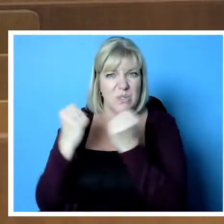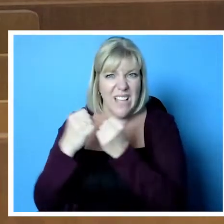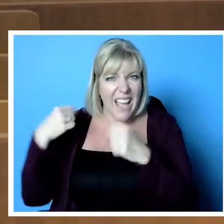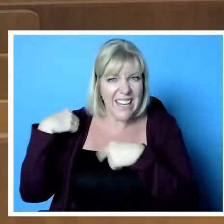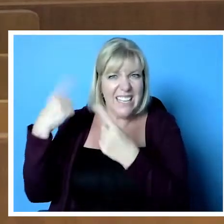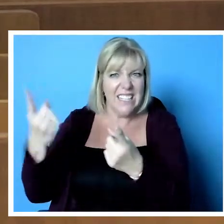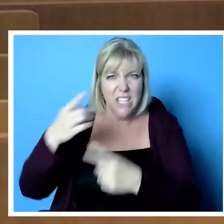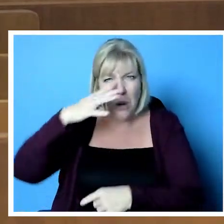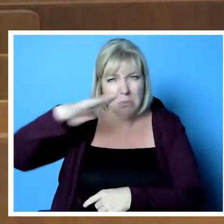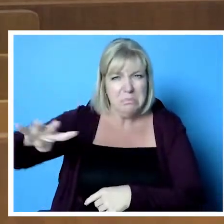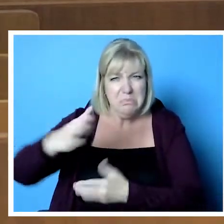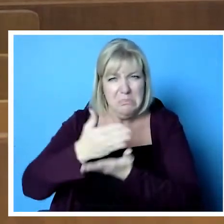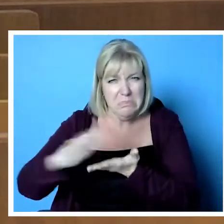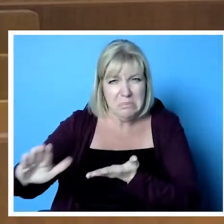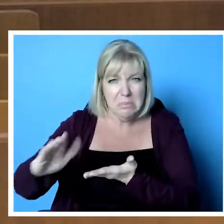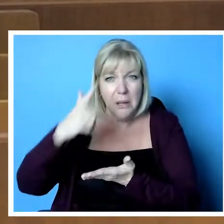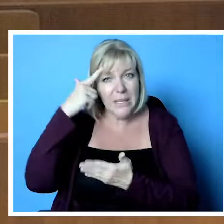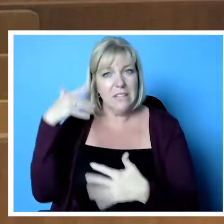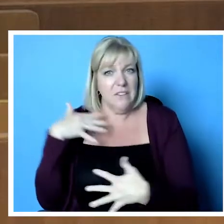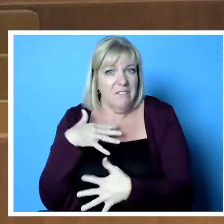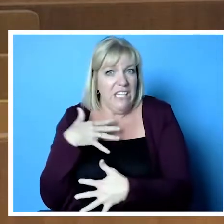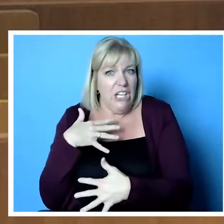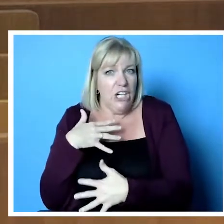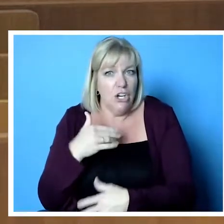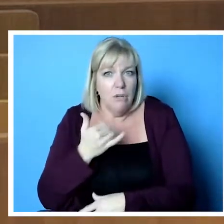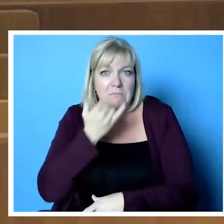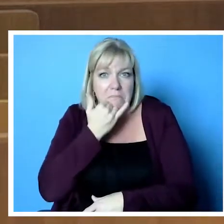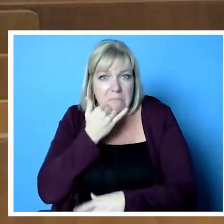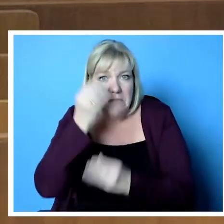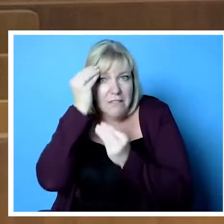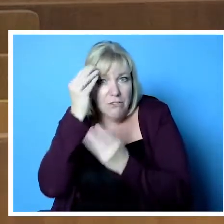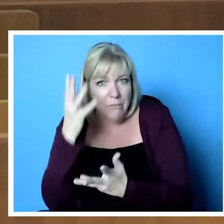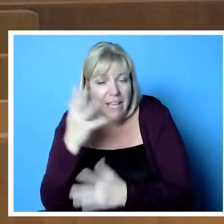fear and misinformation and prejudice.